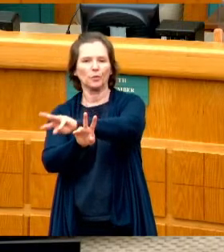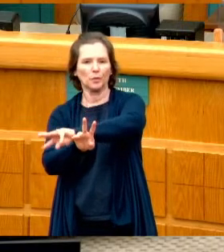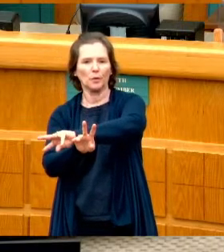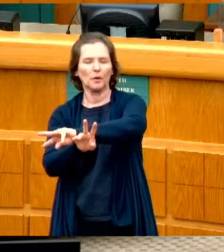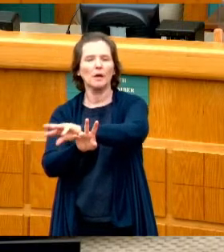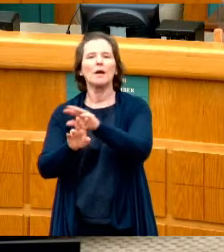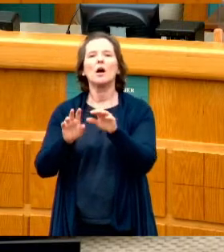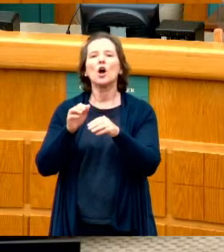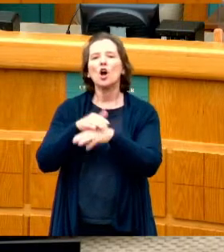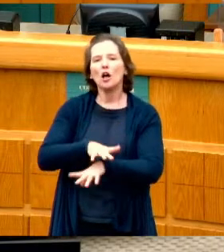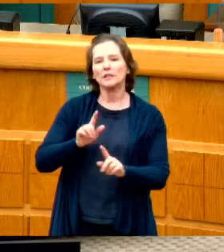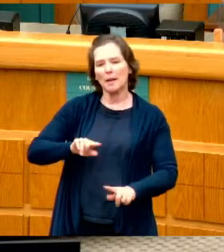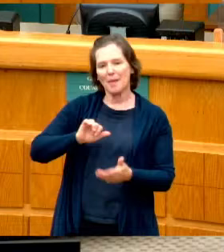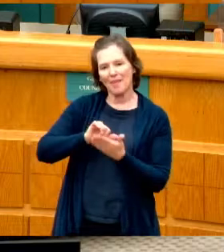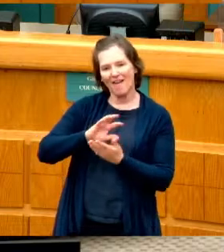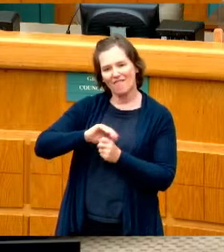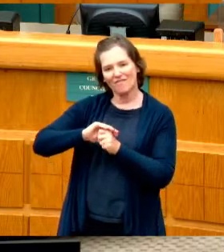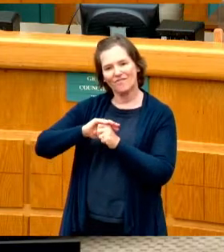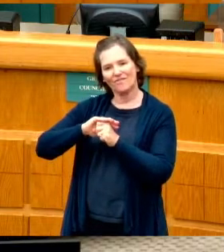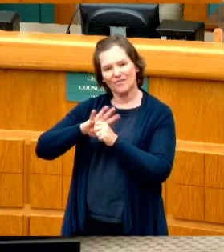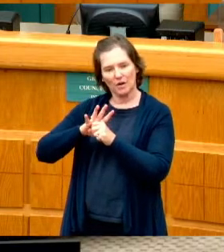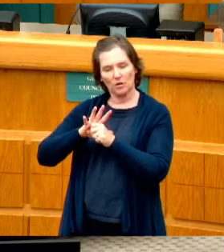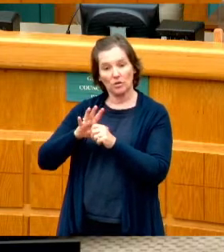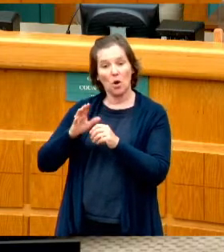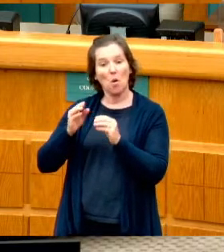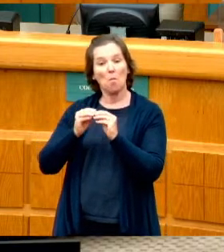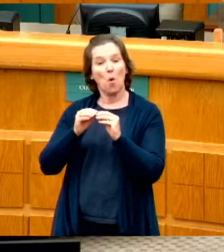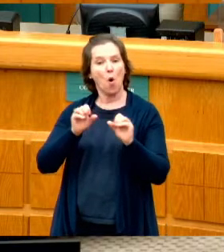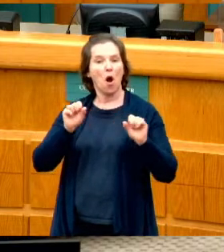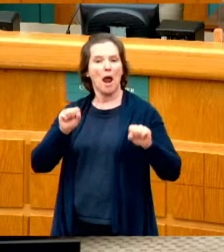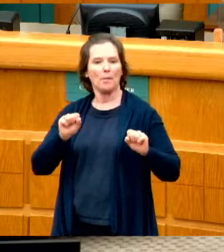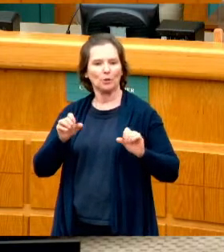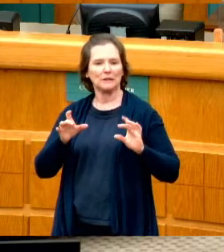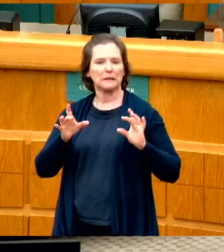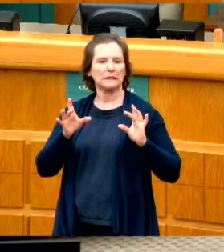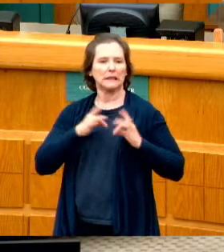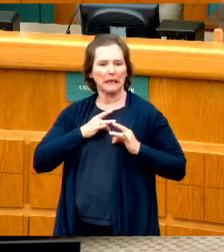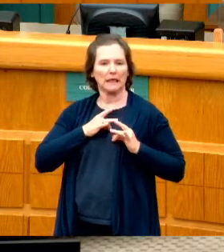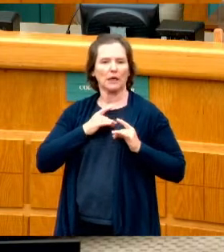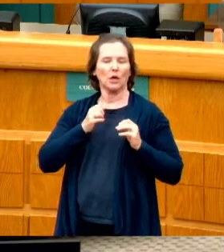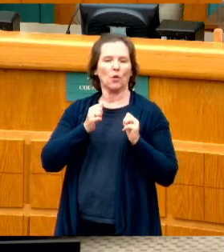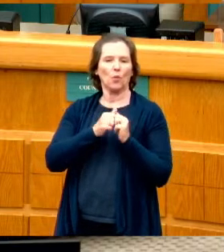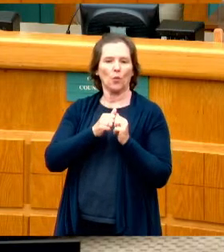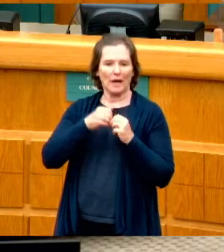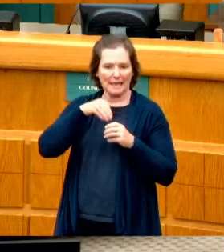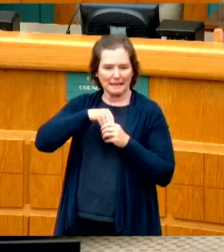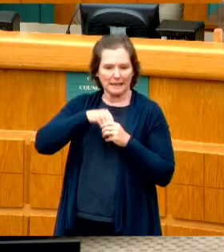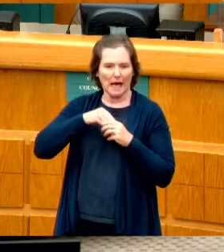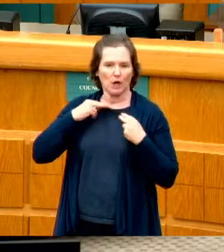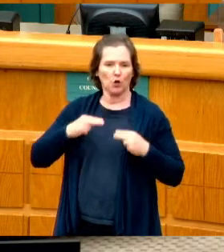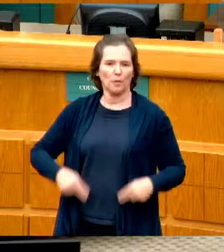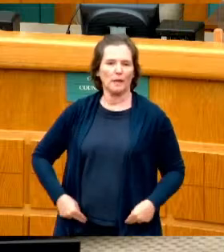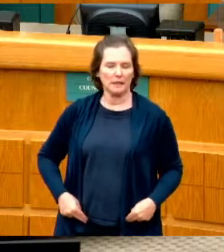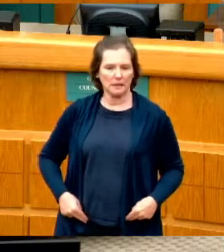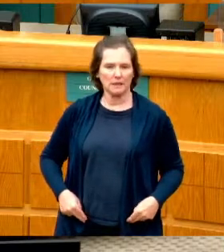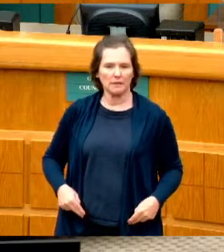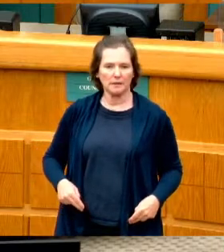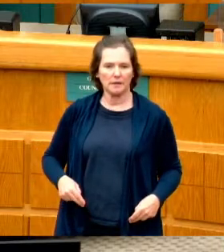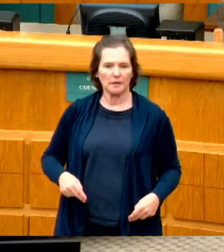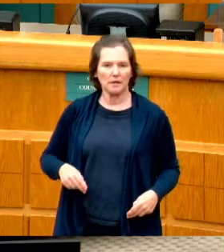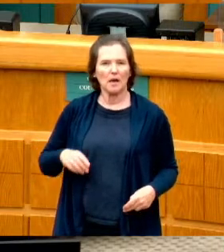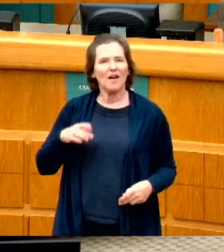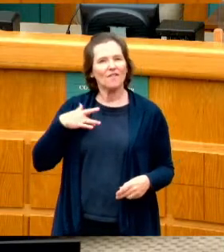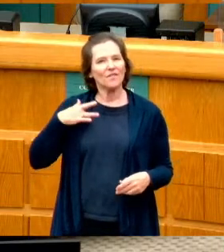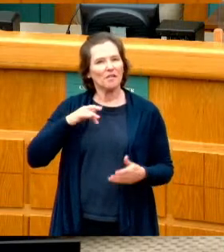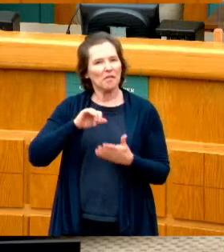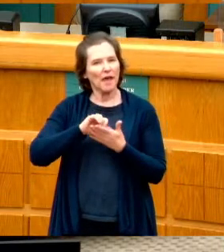cells. Some scientists even believe this variation of the virus took the place of the original configuration,